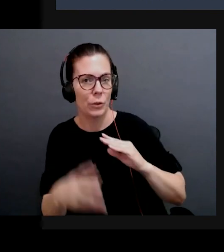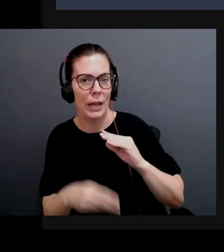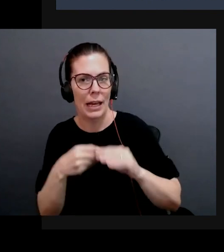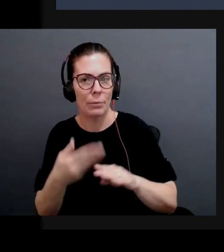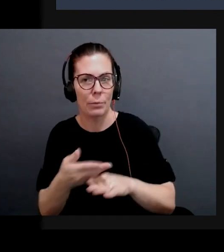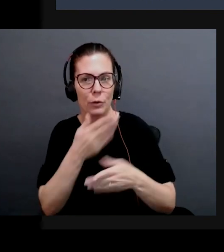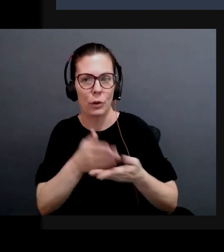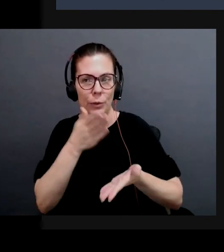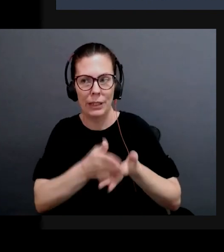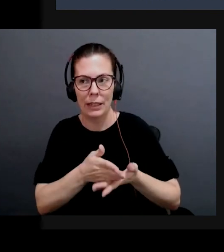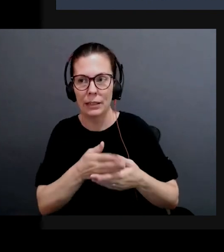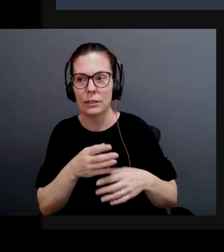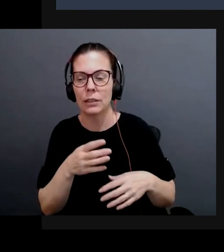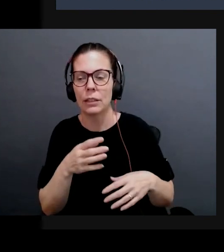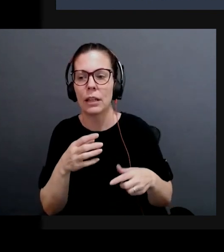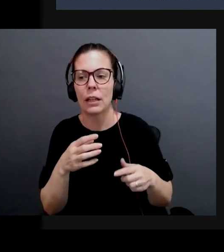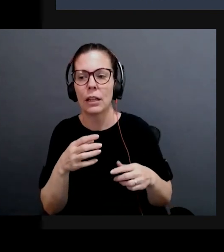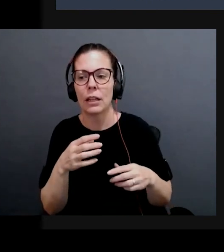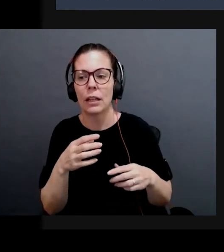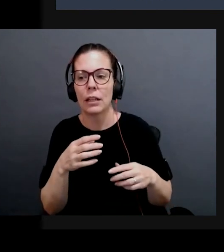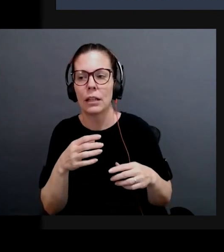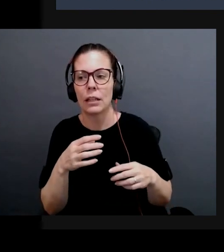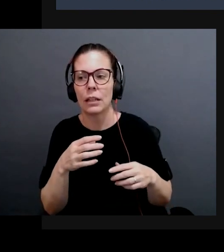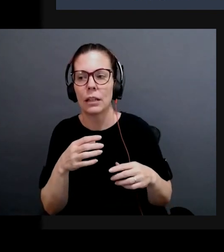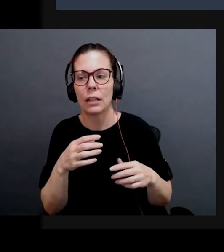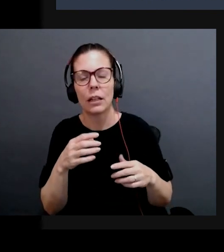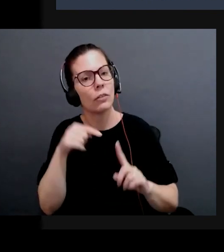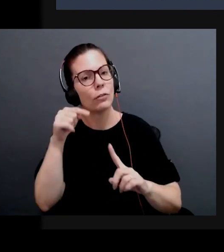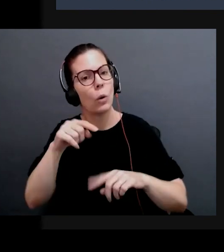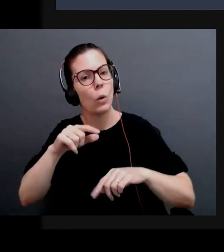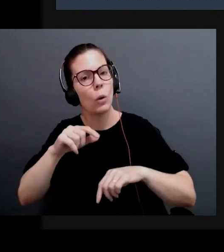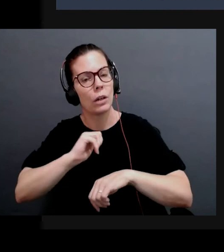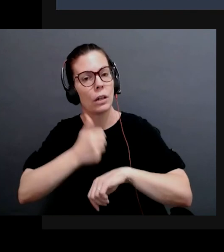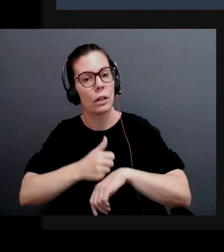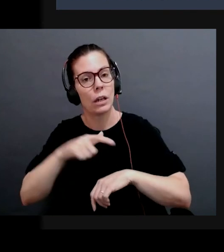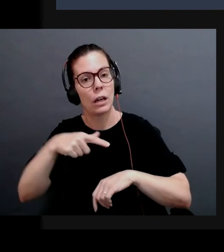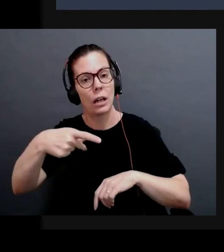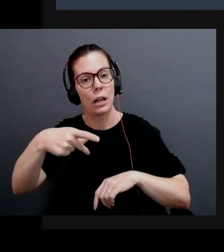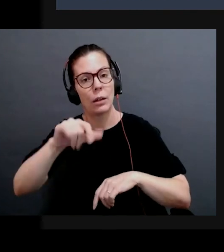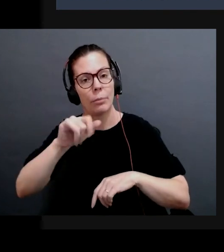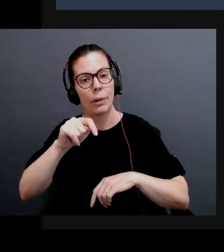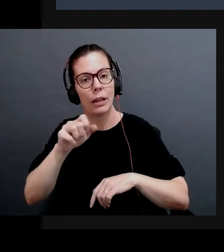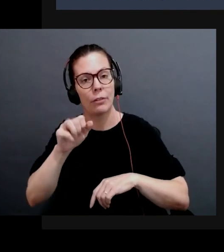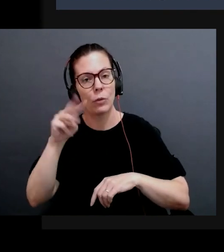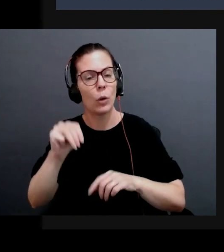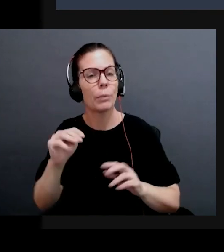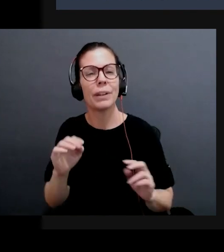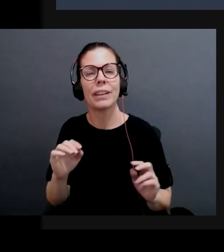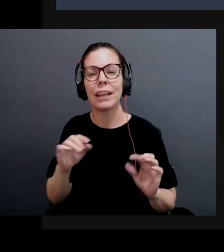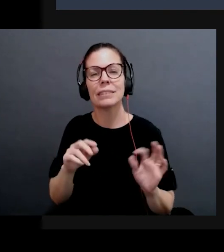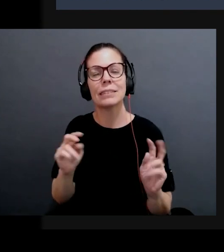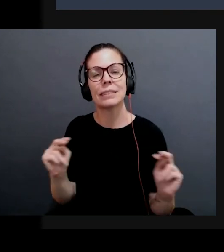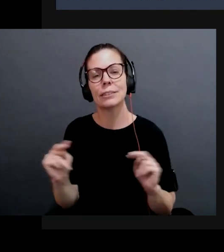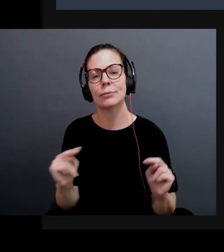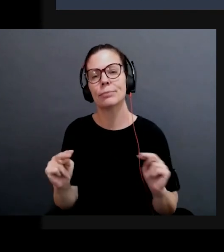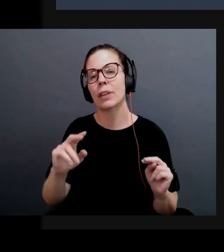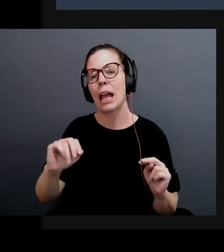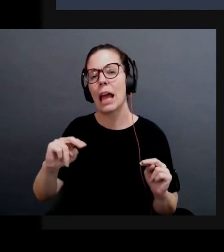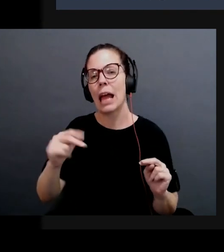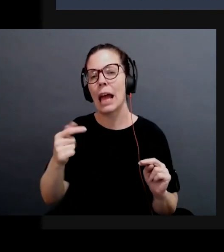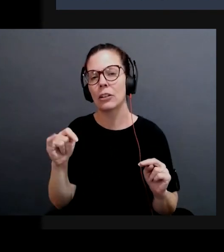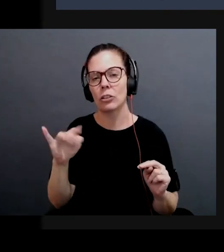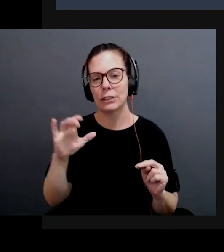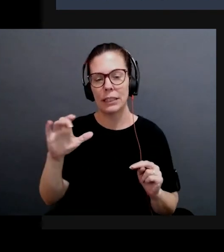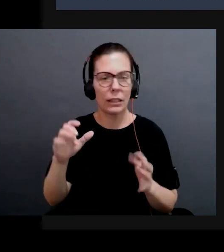think AWS as a platform is framework agnostic, right? So no matter where the customers are coming from, what specialization they